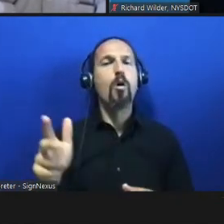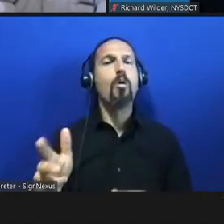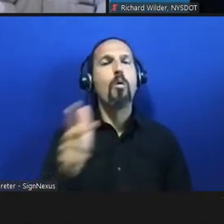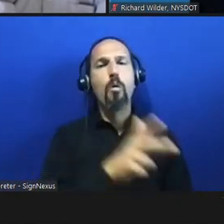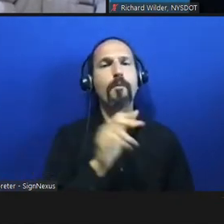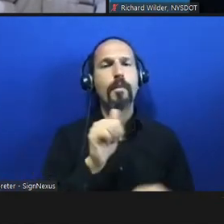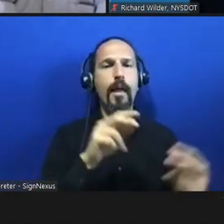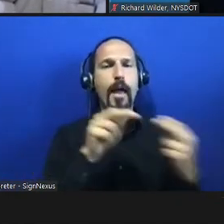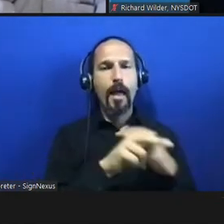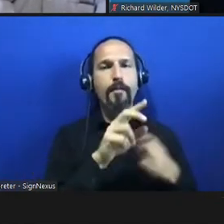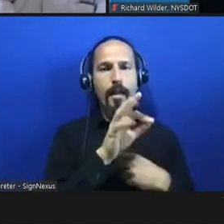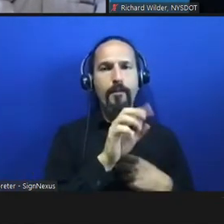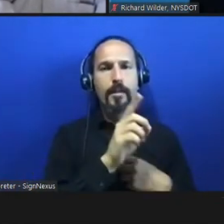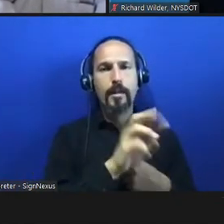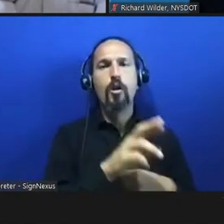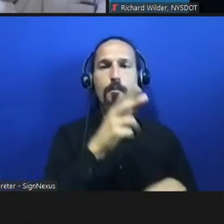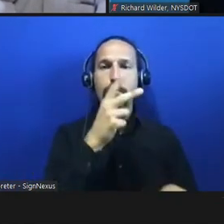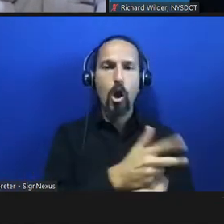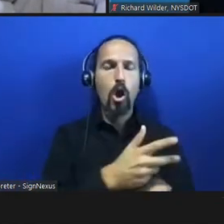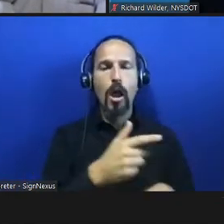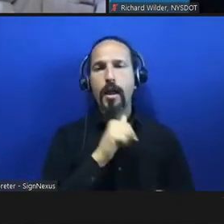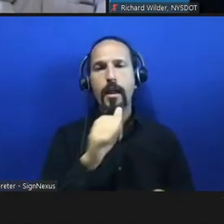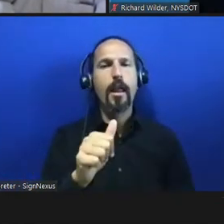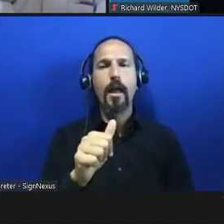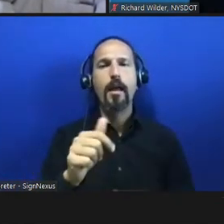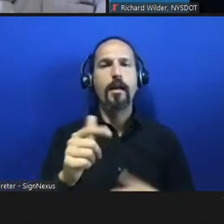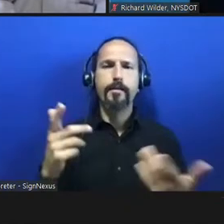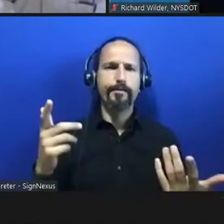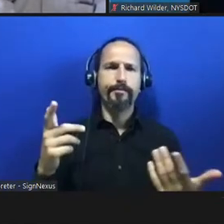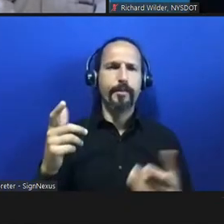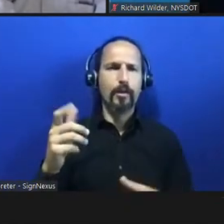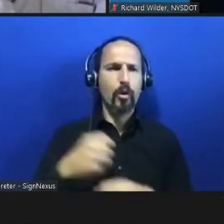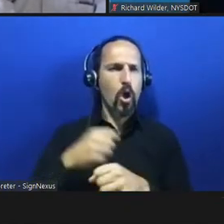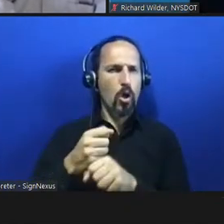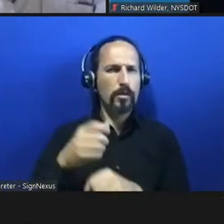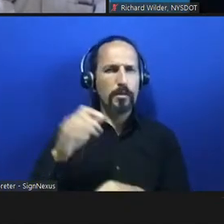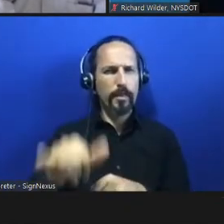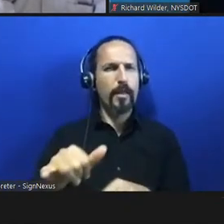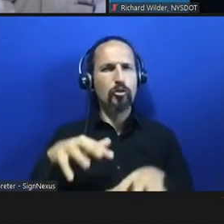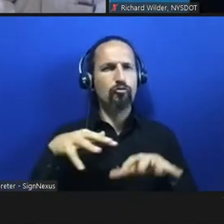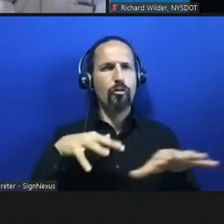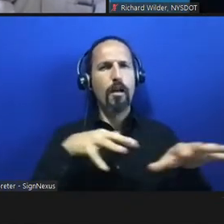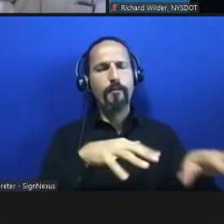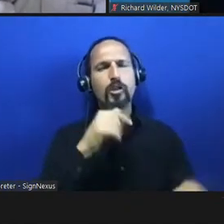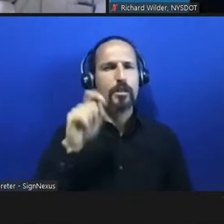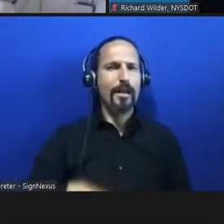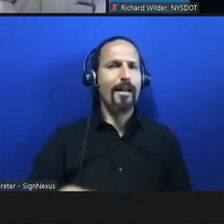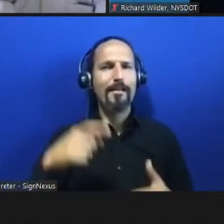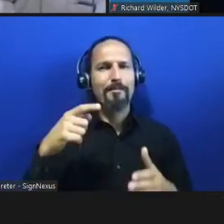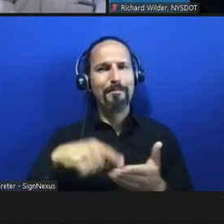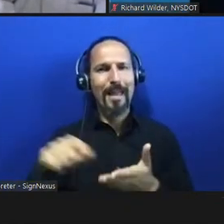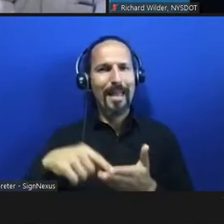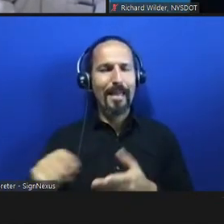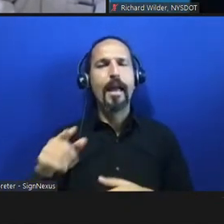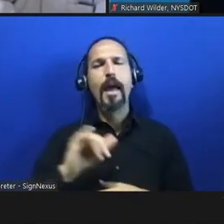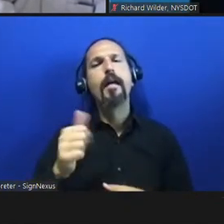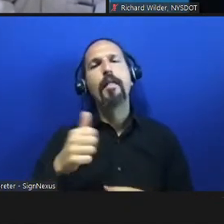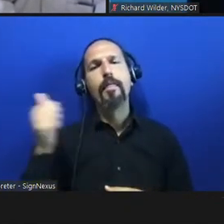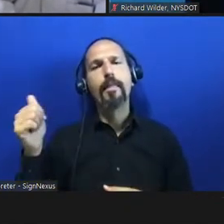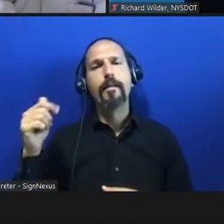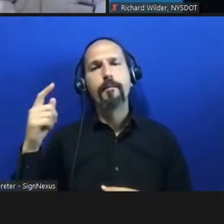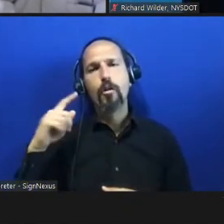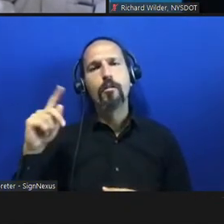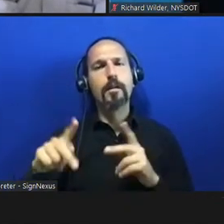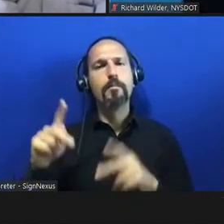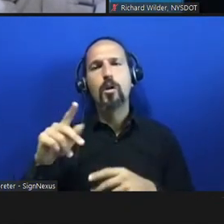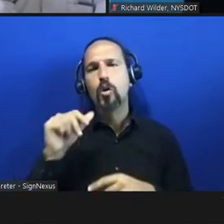and park within 10 minutes I'm not contributing to congestion so I should not have to pay I also believe it is essential to have the exemptions for